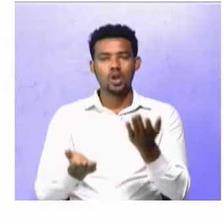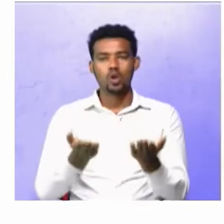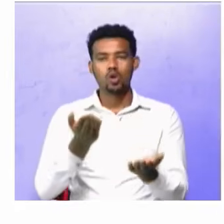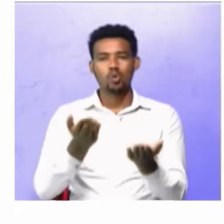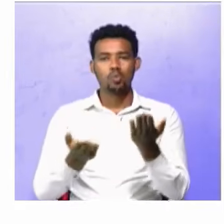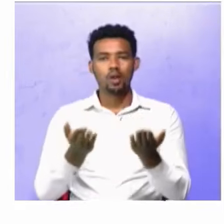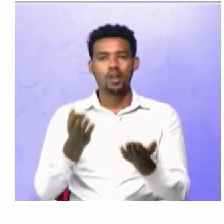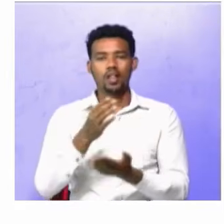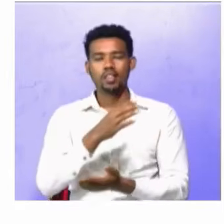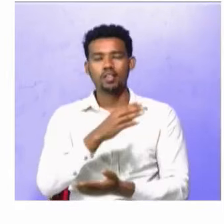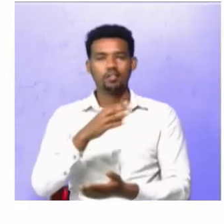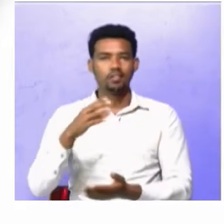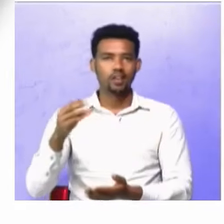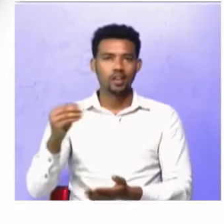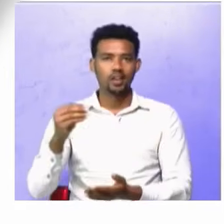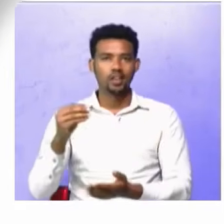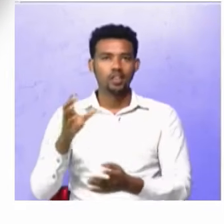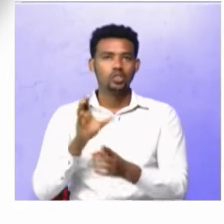with